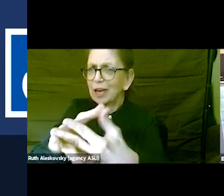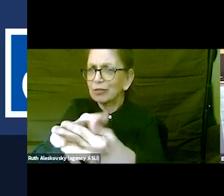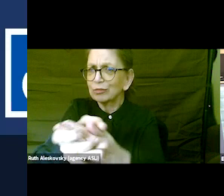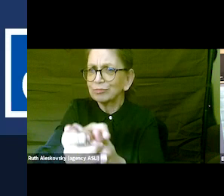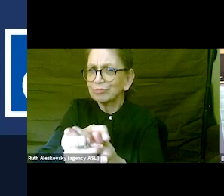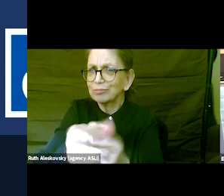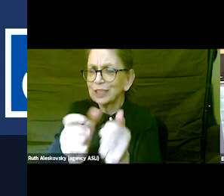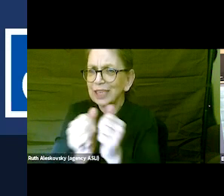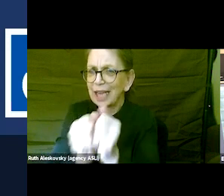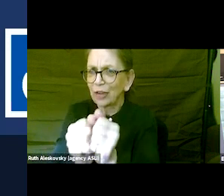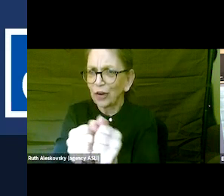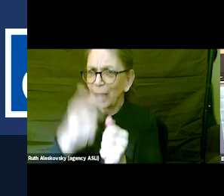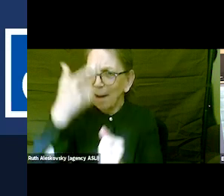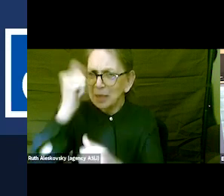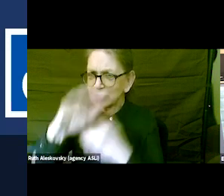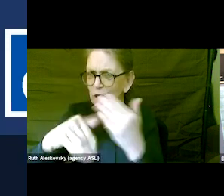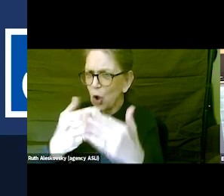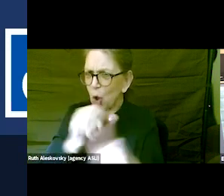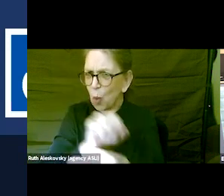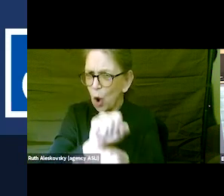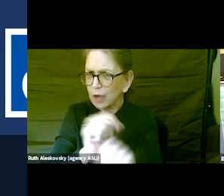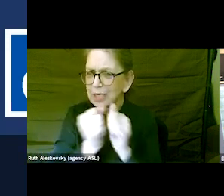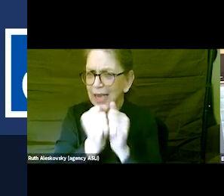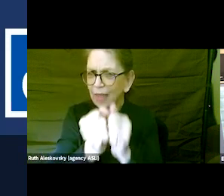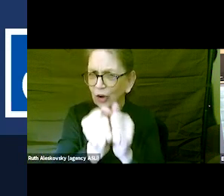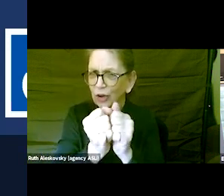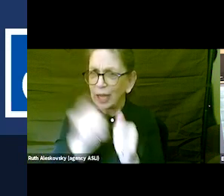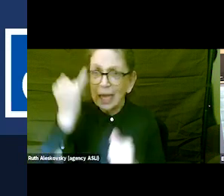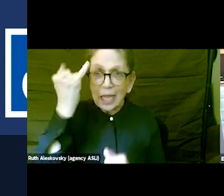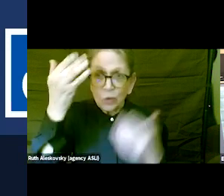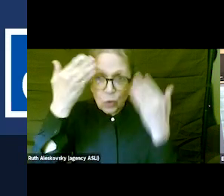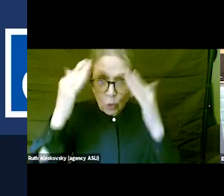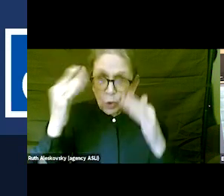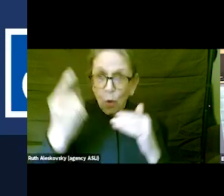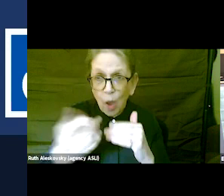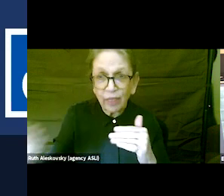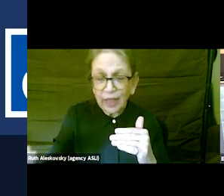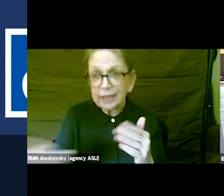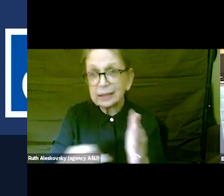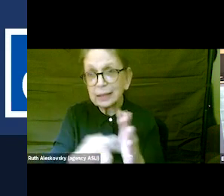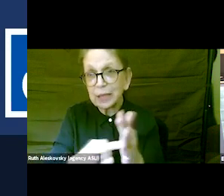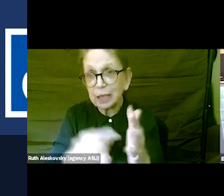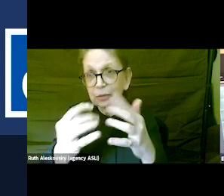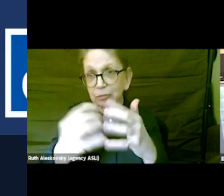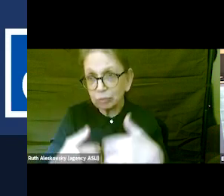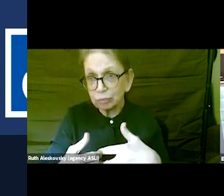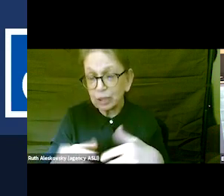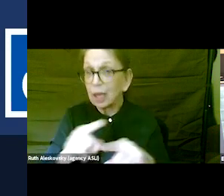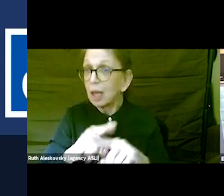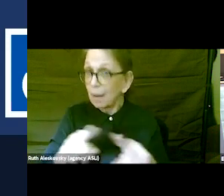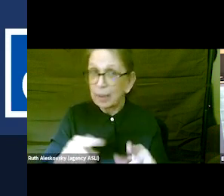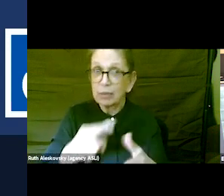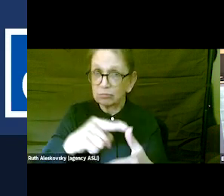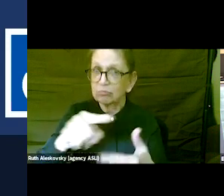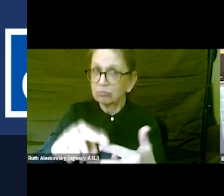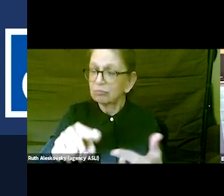one presence, the structure cannot stand on its own. Specifically, those three are very